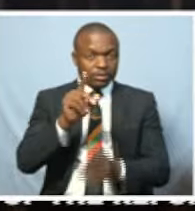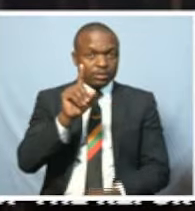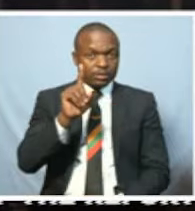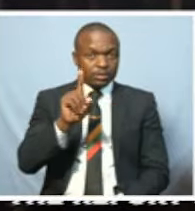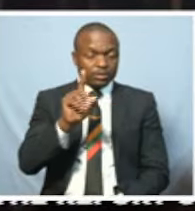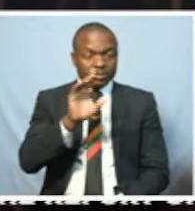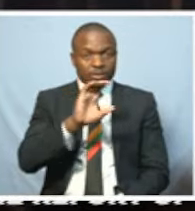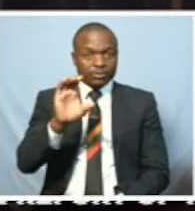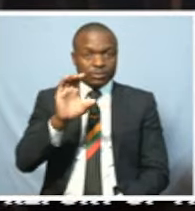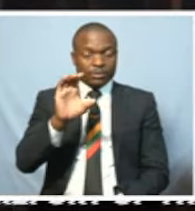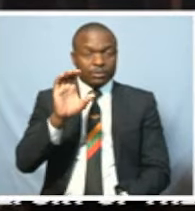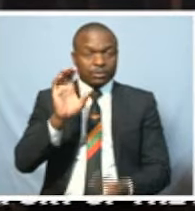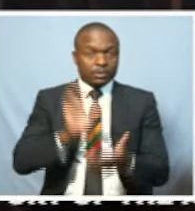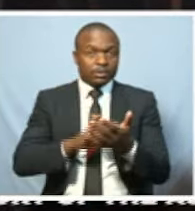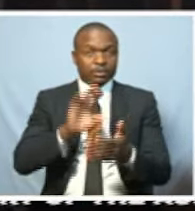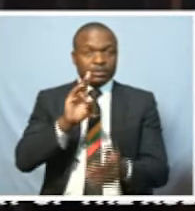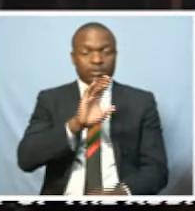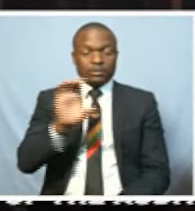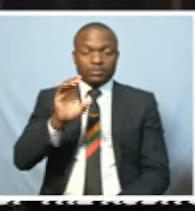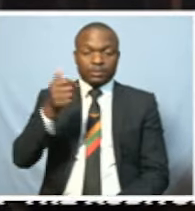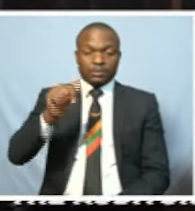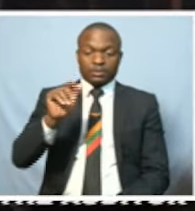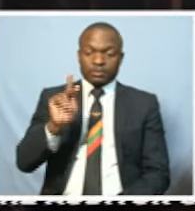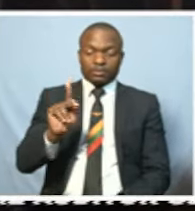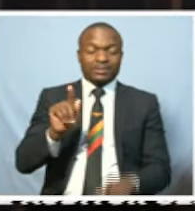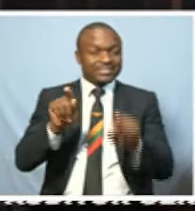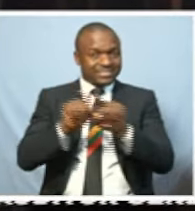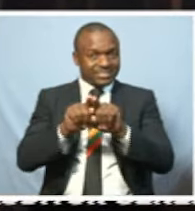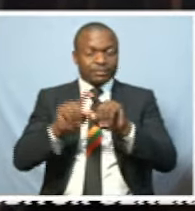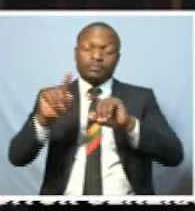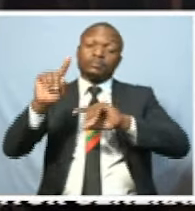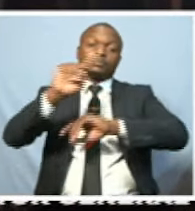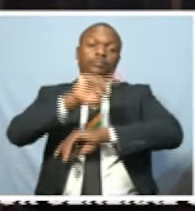100,710 kwacha. The same day,